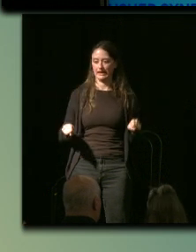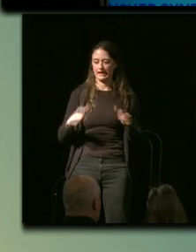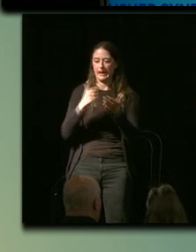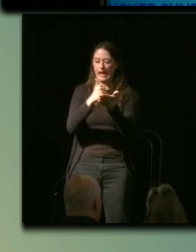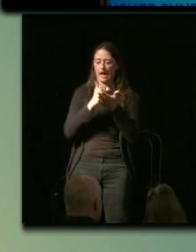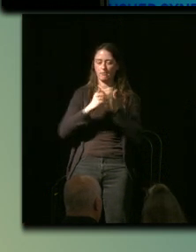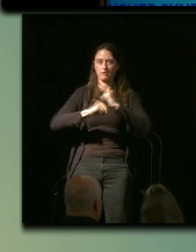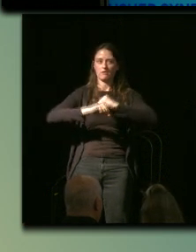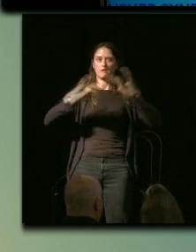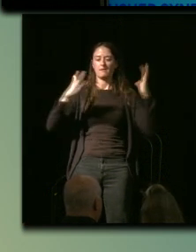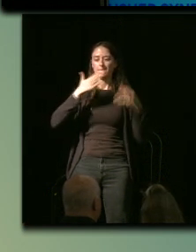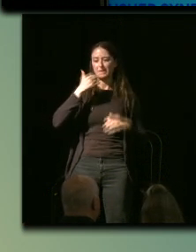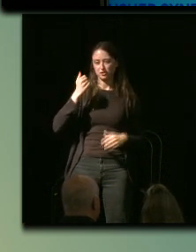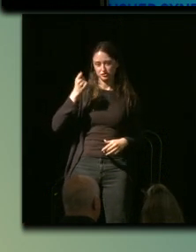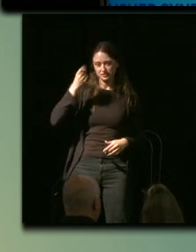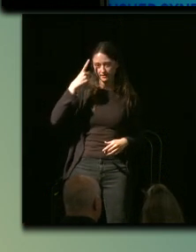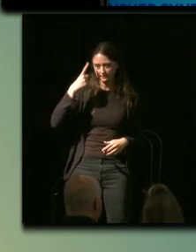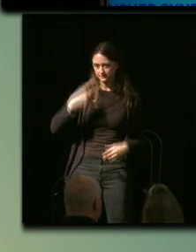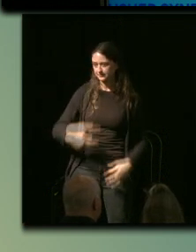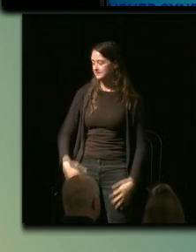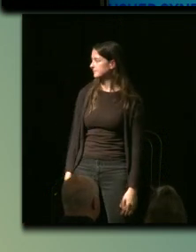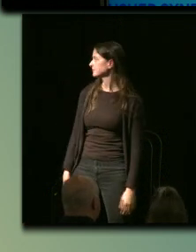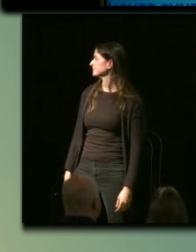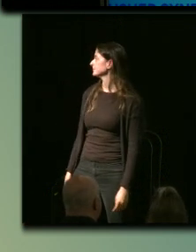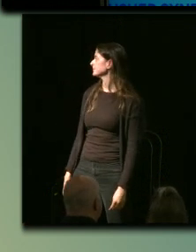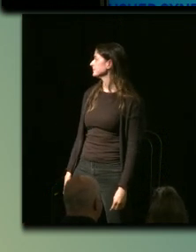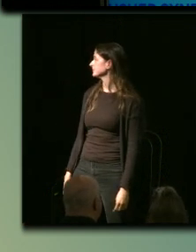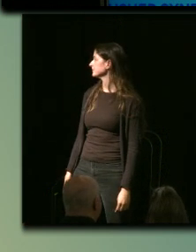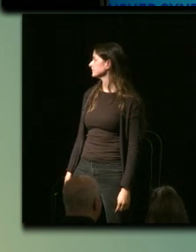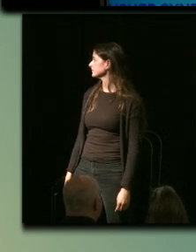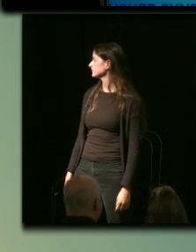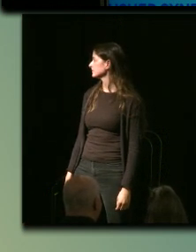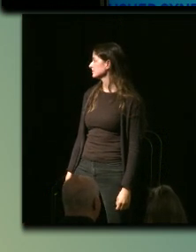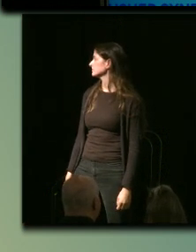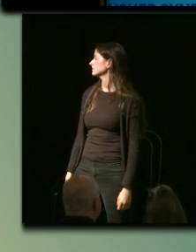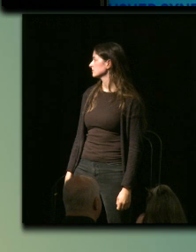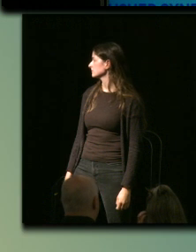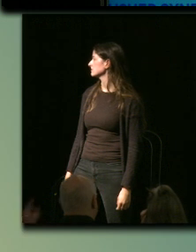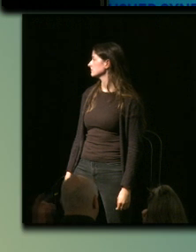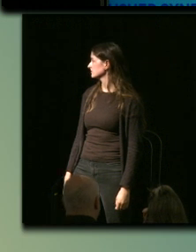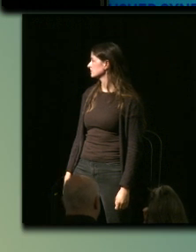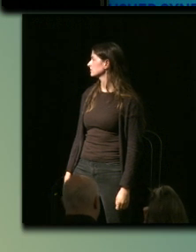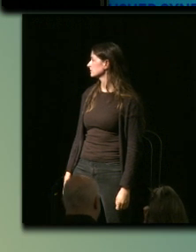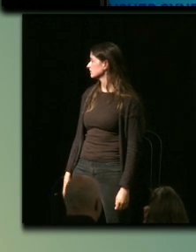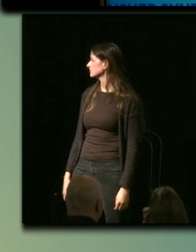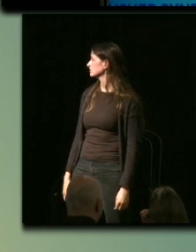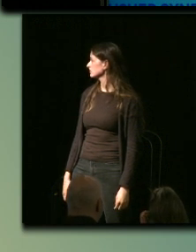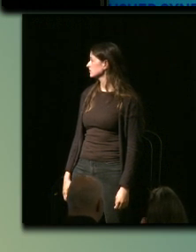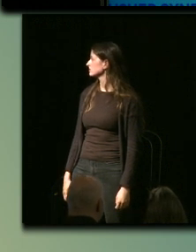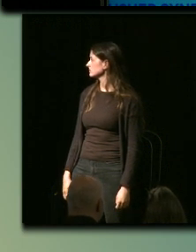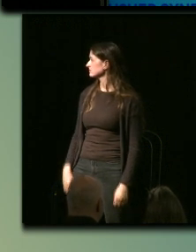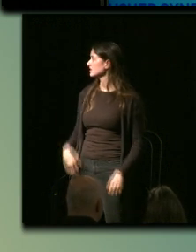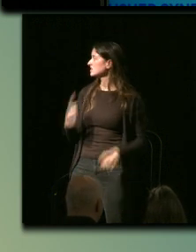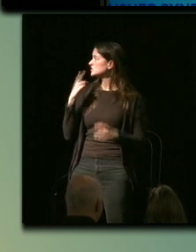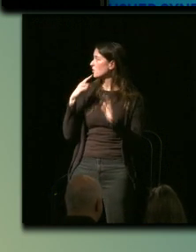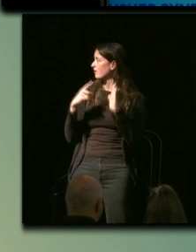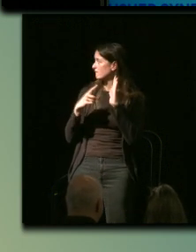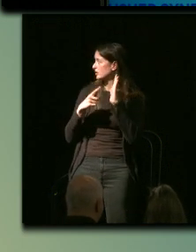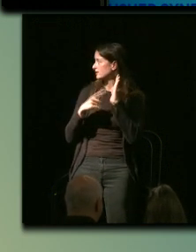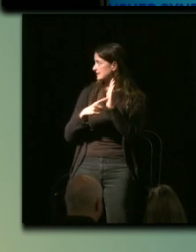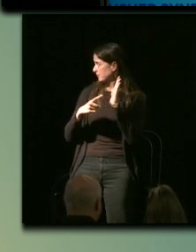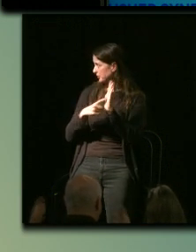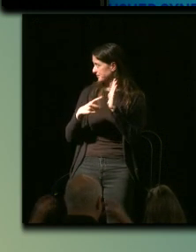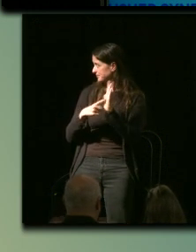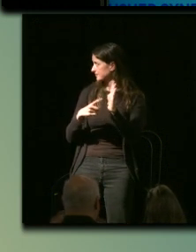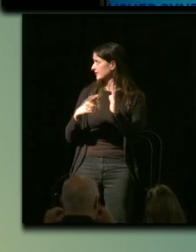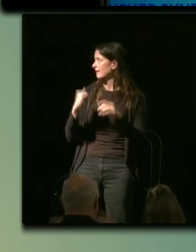with Usher has a misspelling on both their maternal and paternal gene copies, leaving them with no functioning copy of